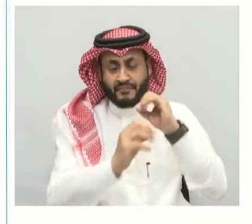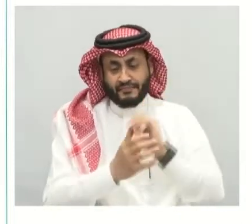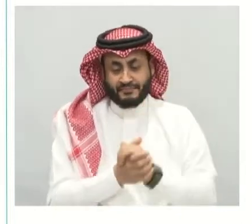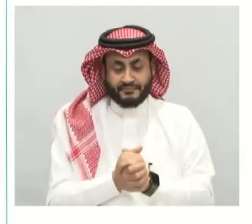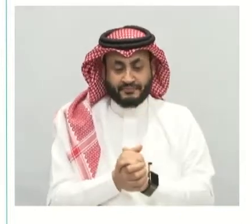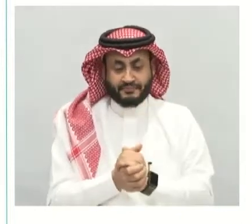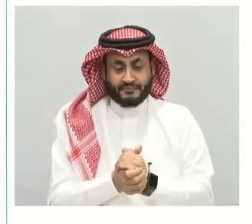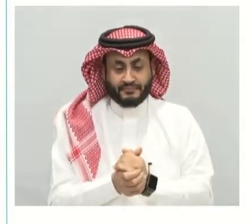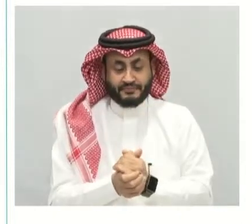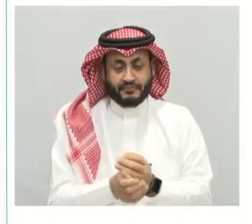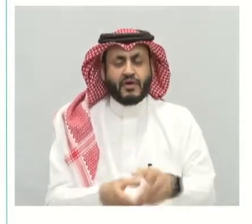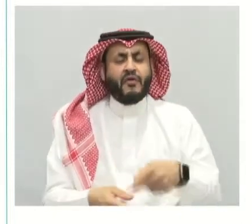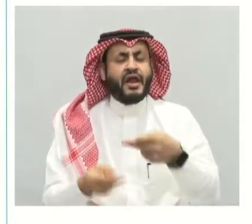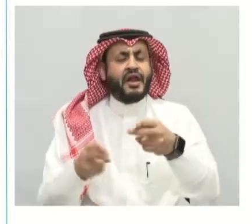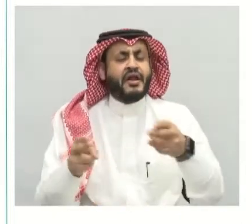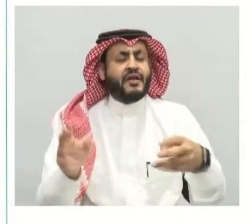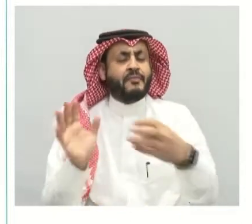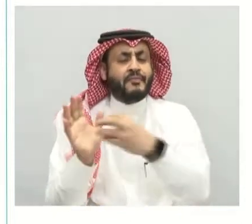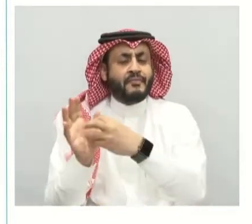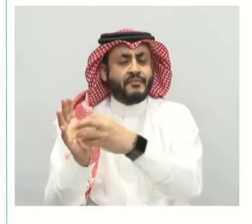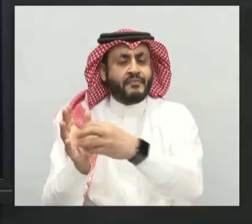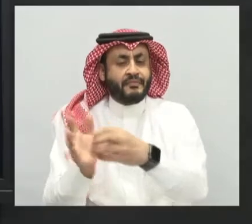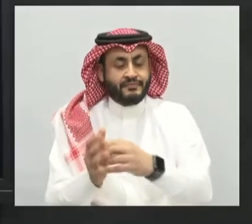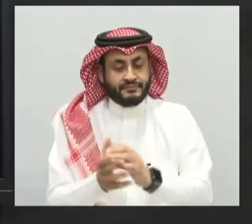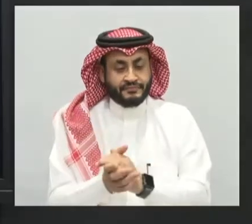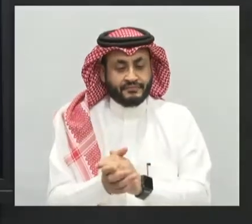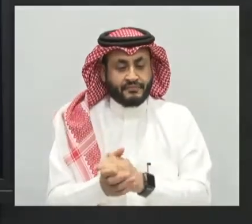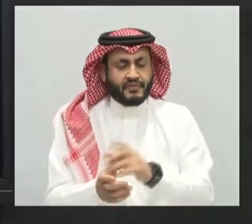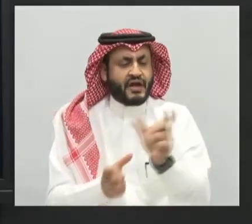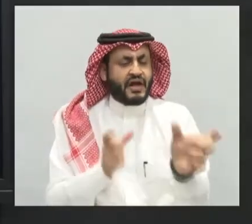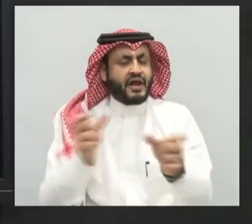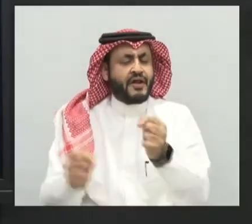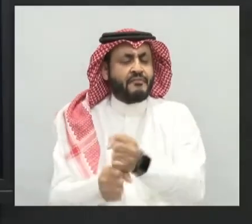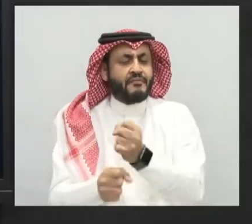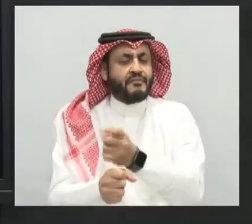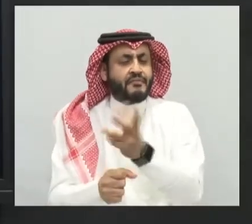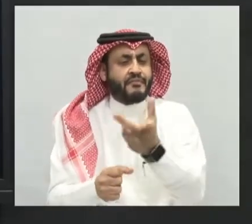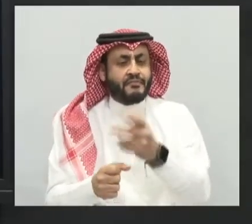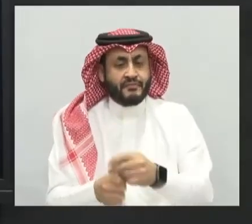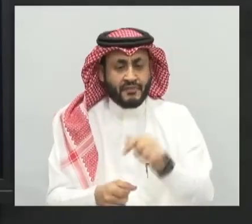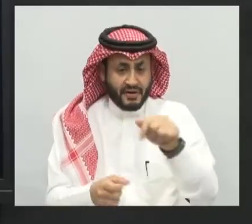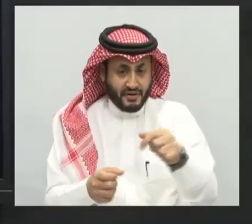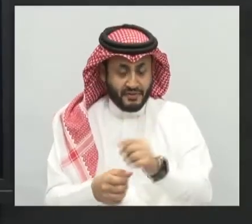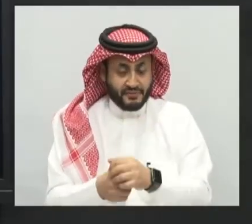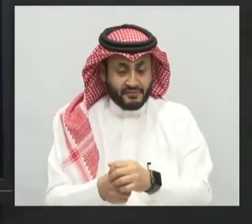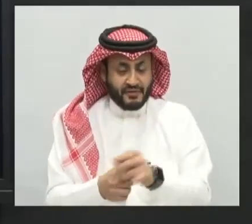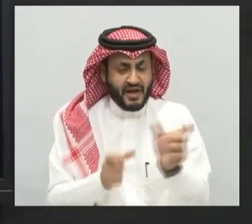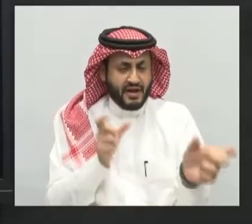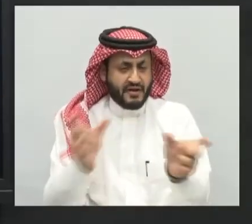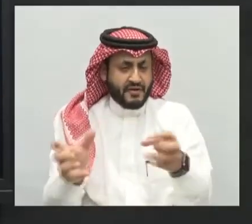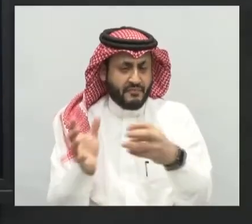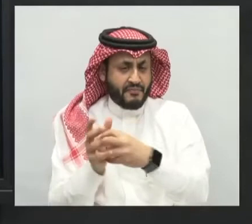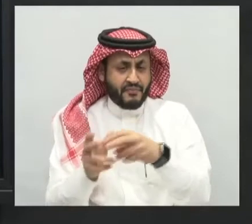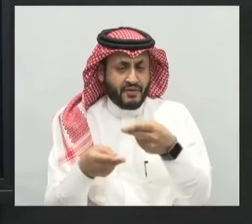we talked about different places and also what kind of activities that we can do at those